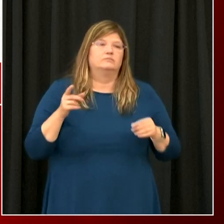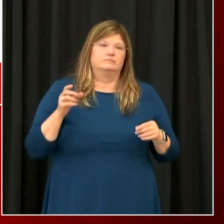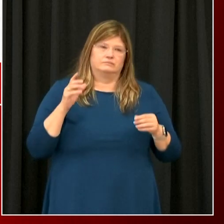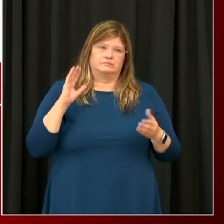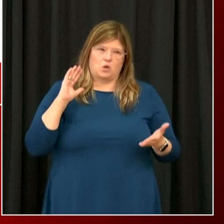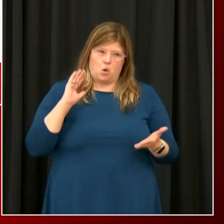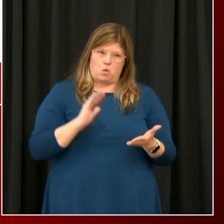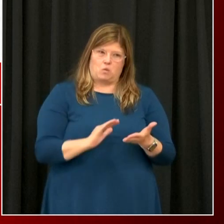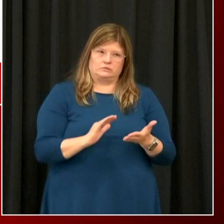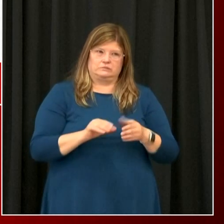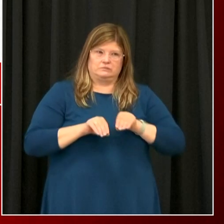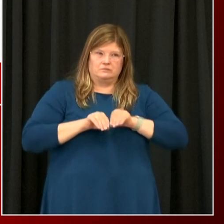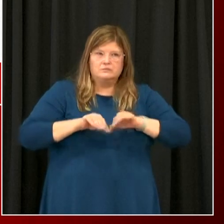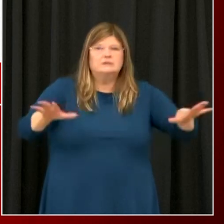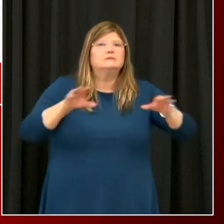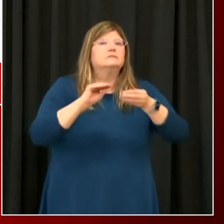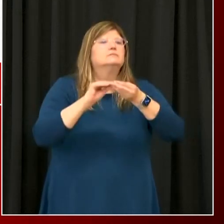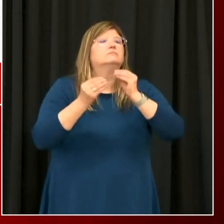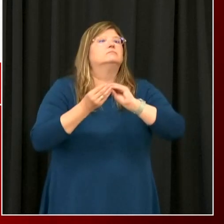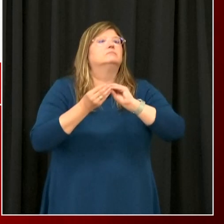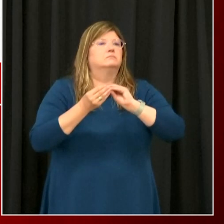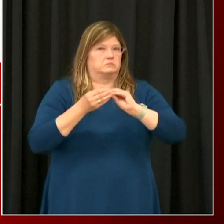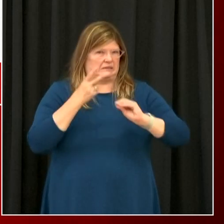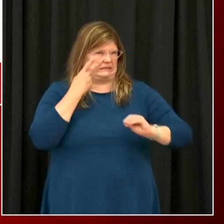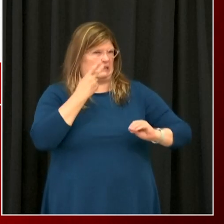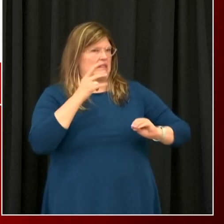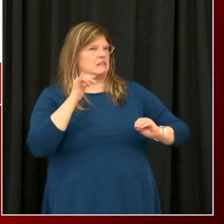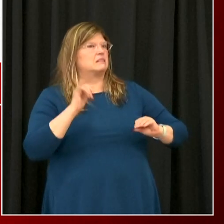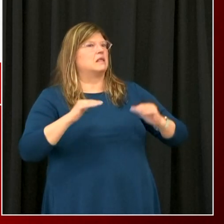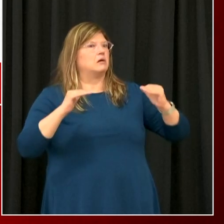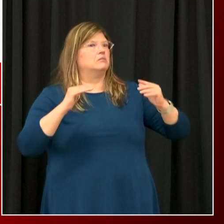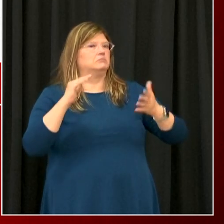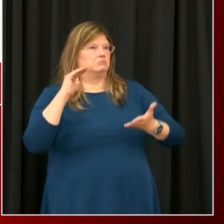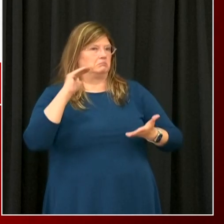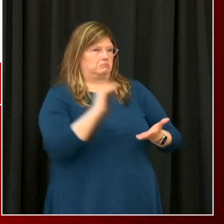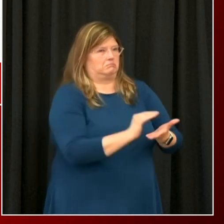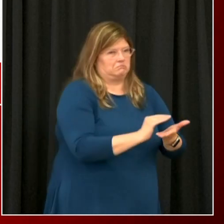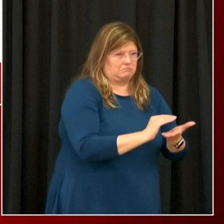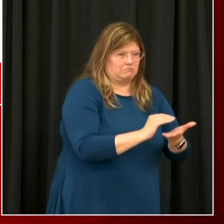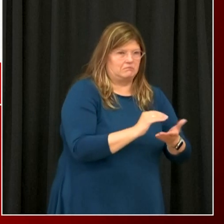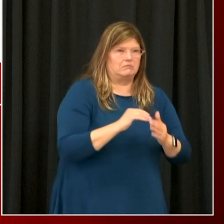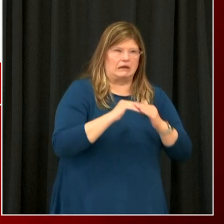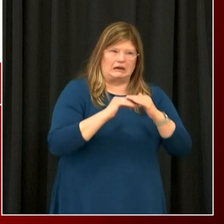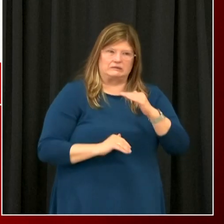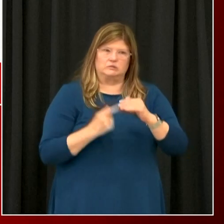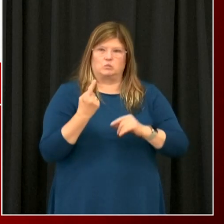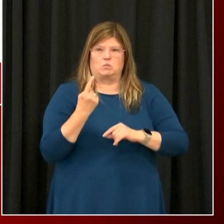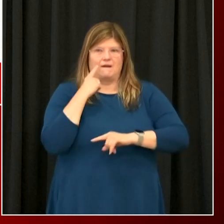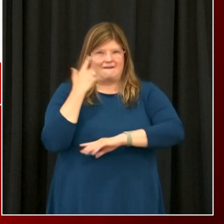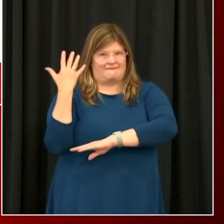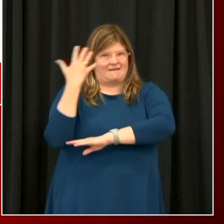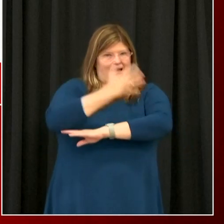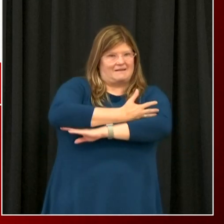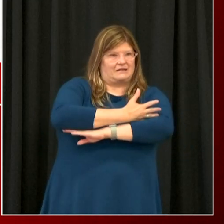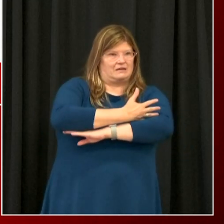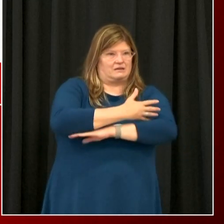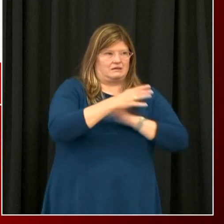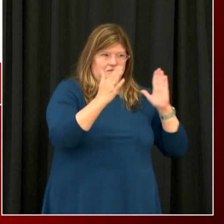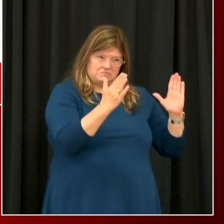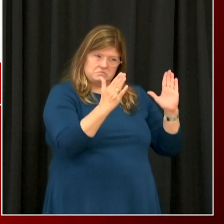want to see a transmission rate less than 1 for 5 days. The basic reproductive number of